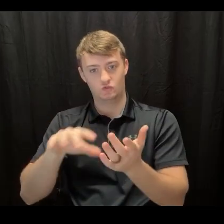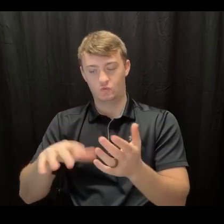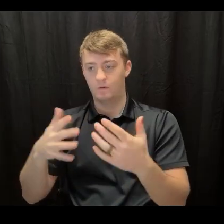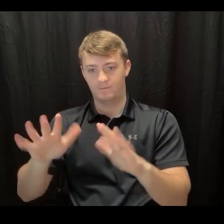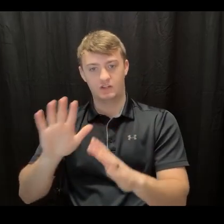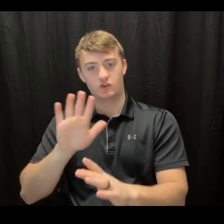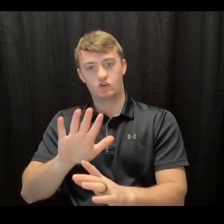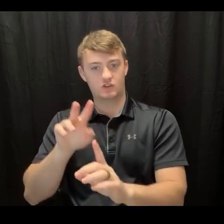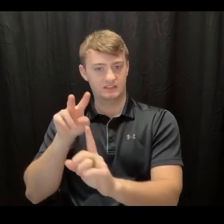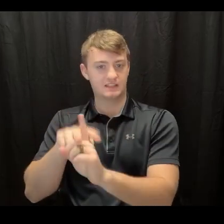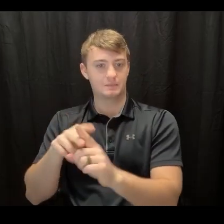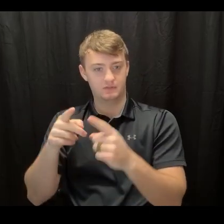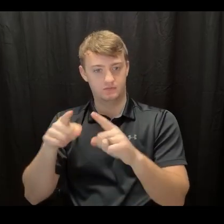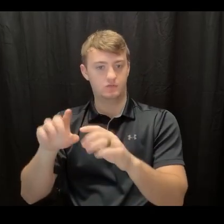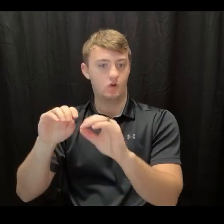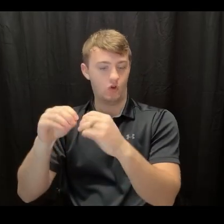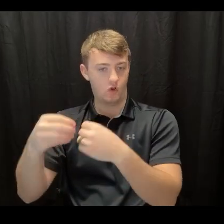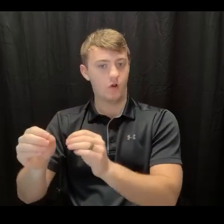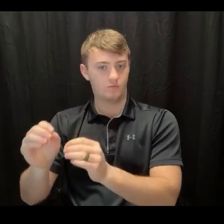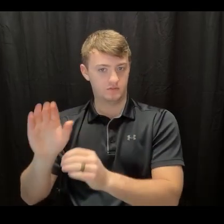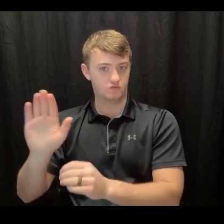office.